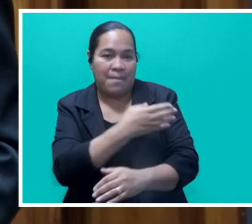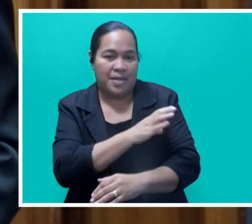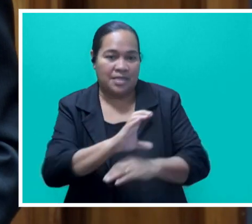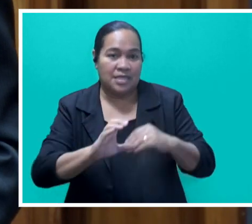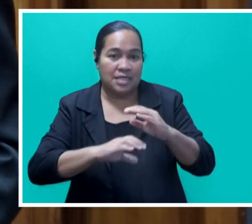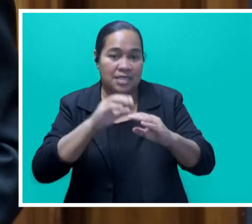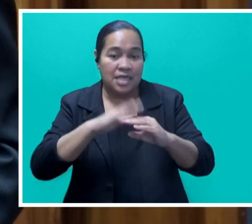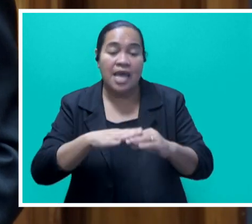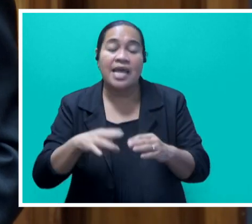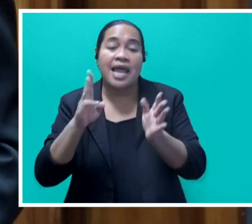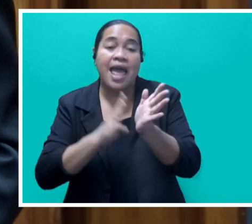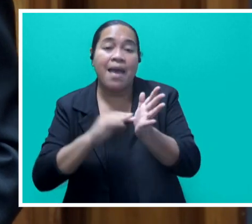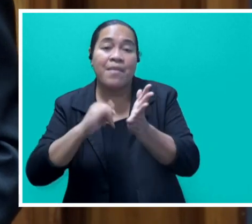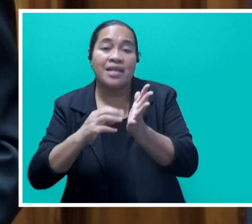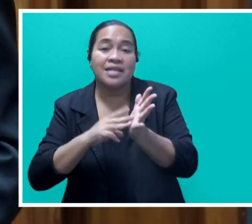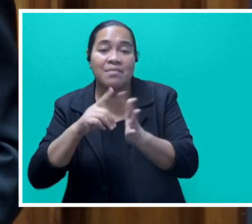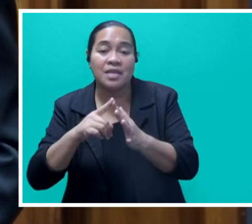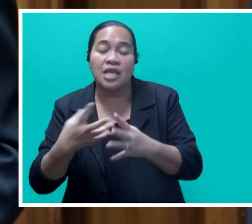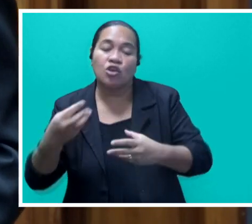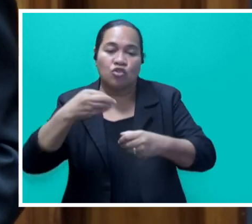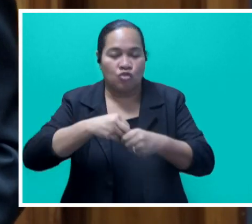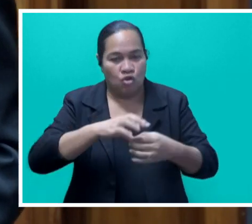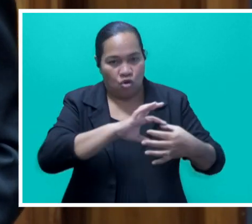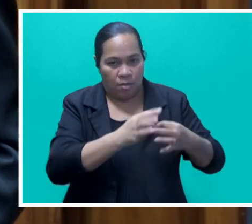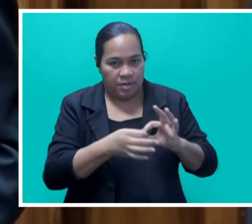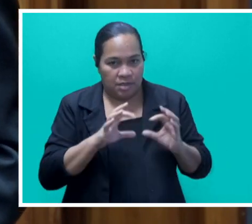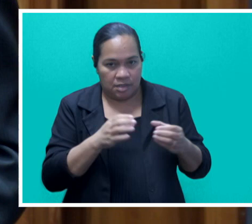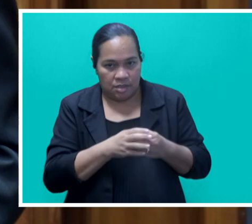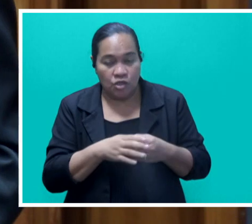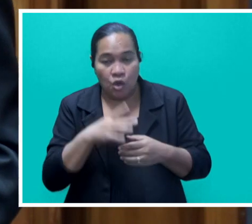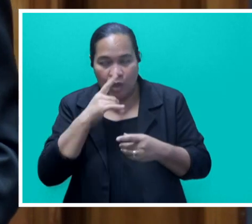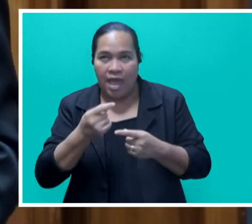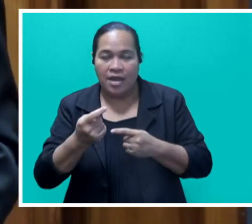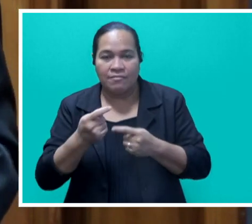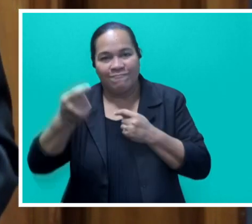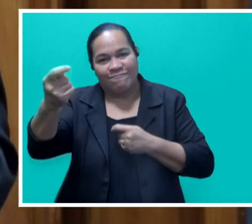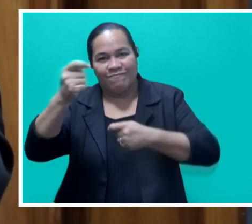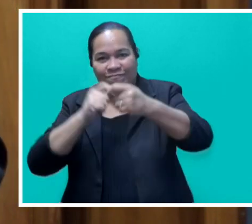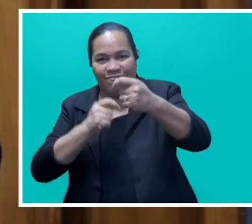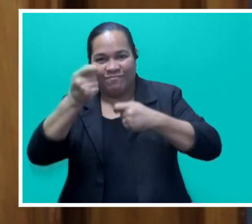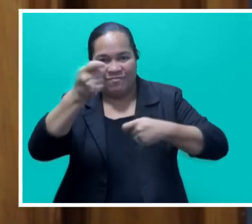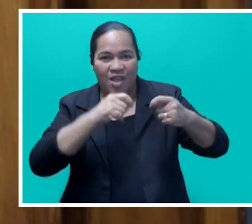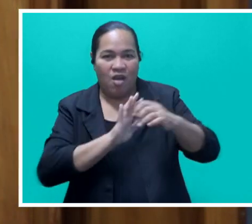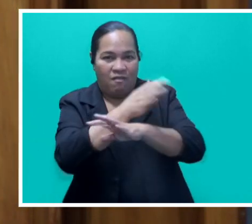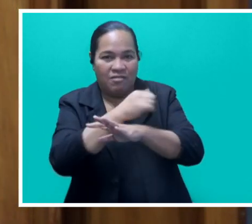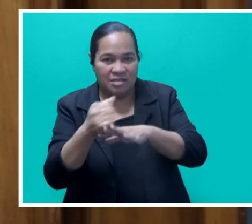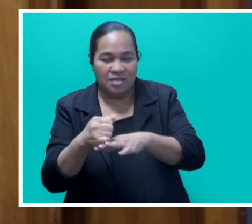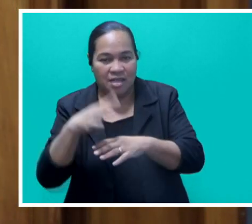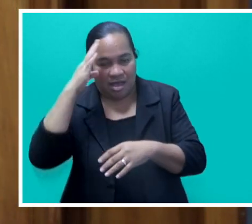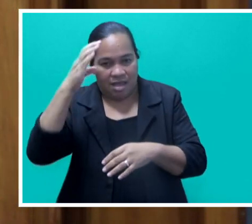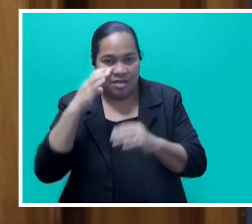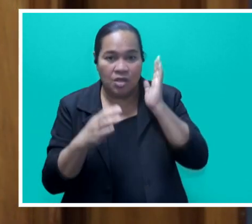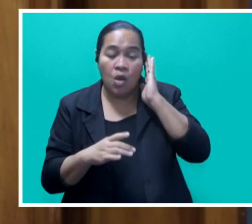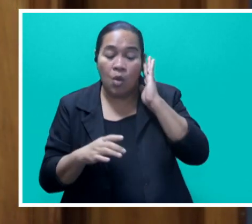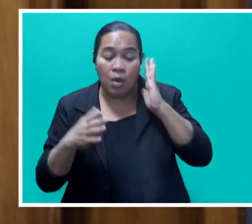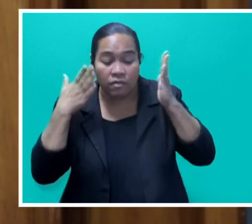MSMEs and including cooperatives to engage in cross-border trade. We will particularly target the youth